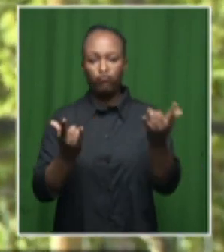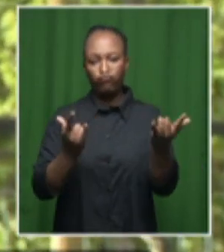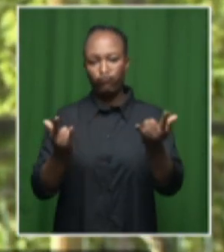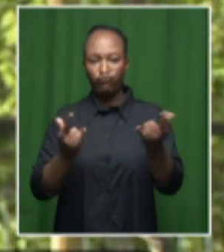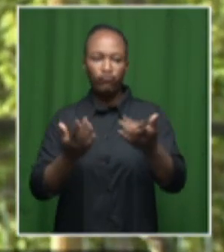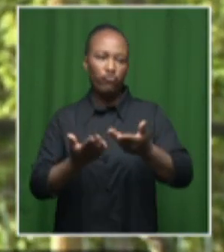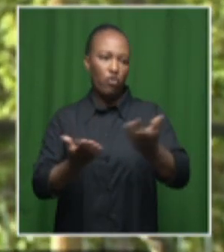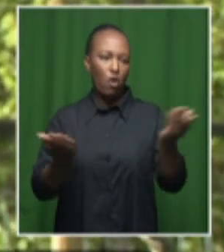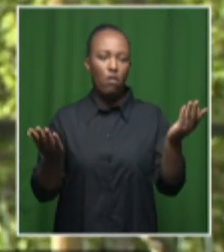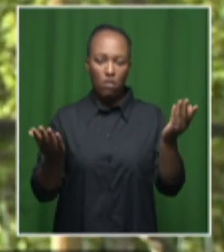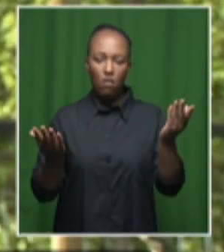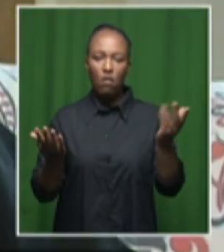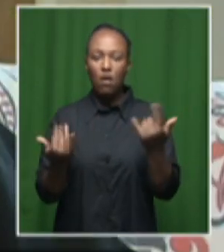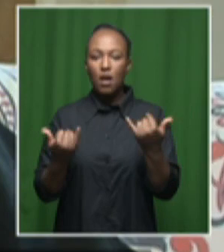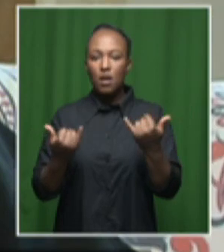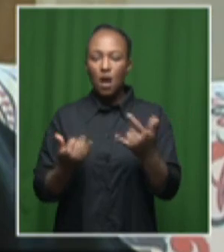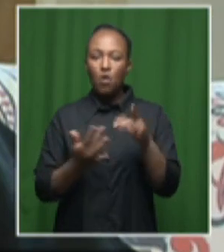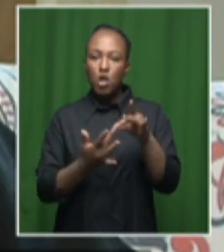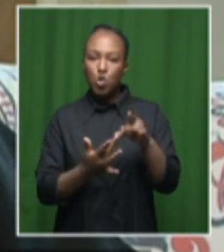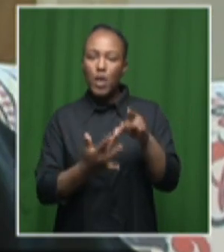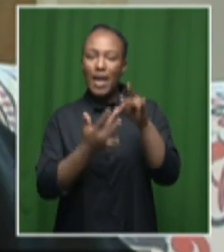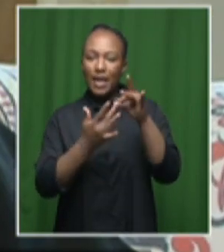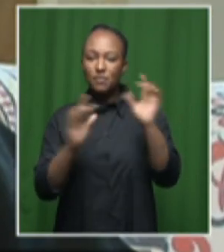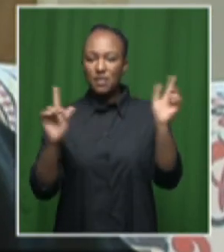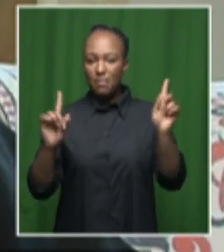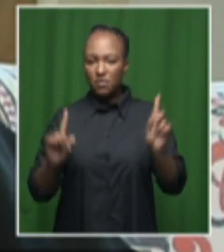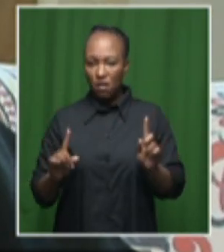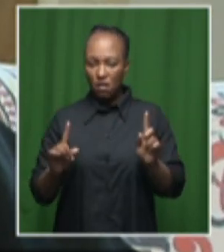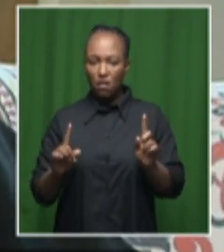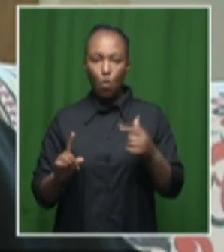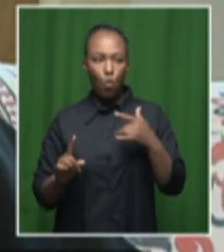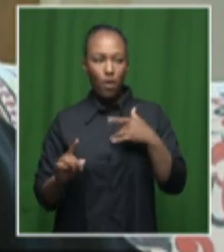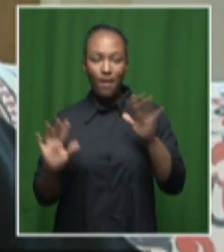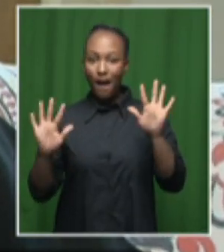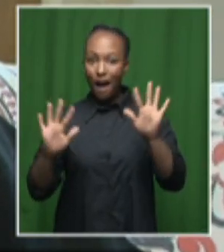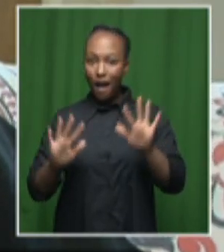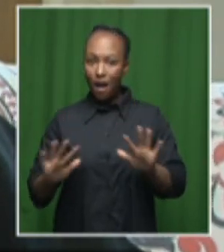yeah, I would classify it as a unique brand because we're not afraid of color.